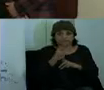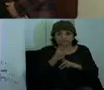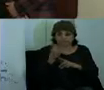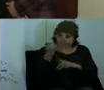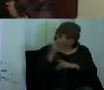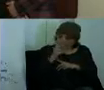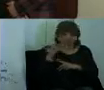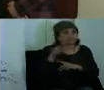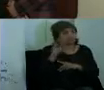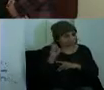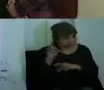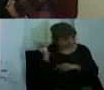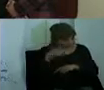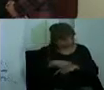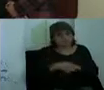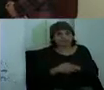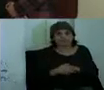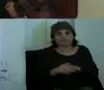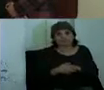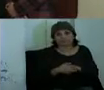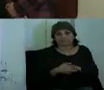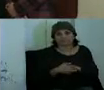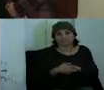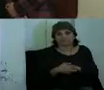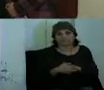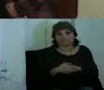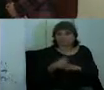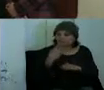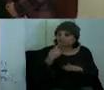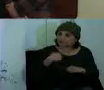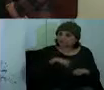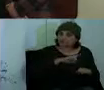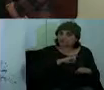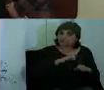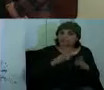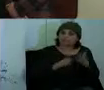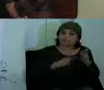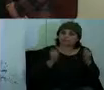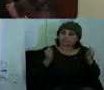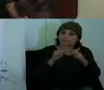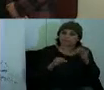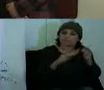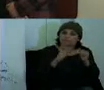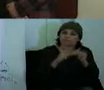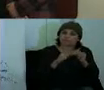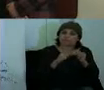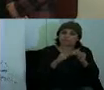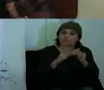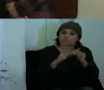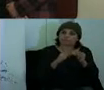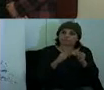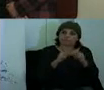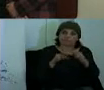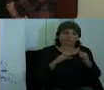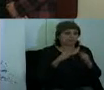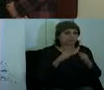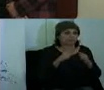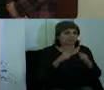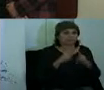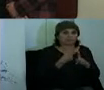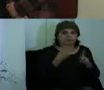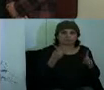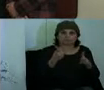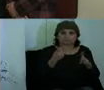June, yes. She told us what it was all about. And when it comes from